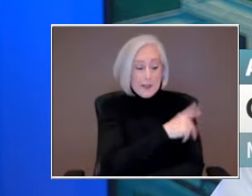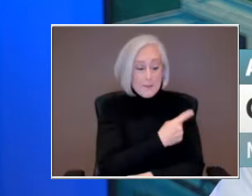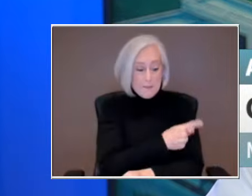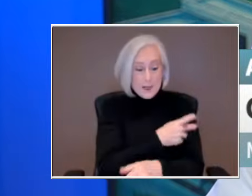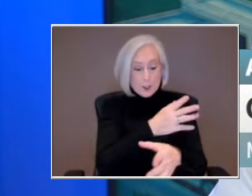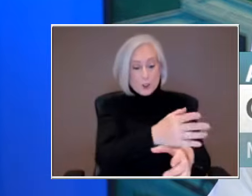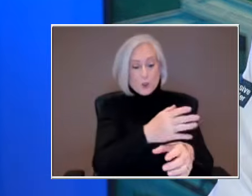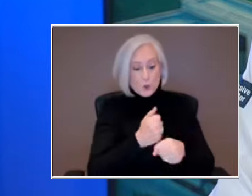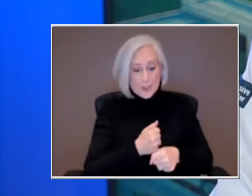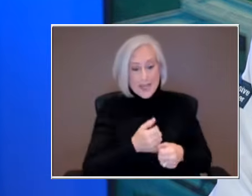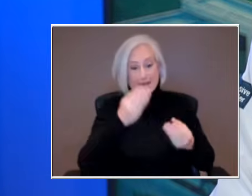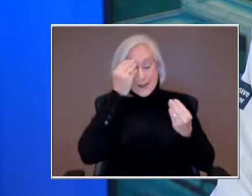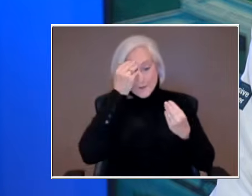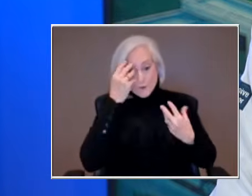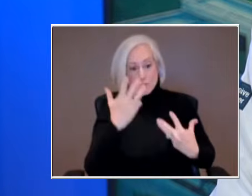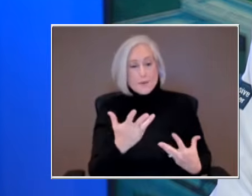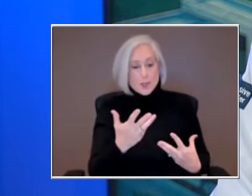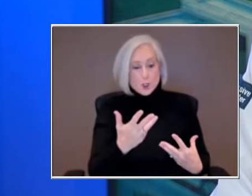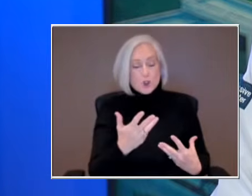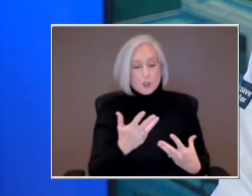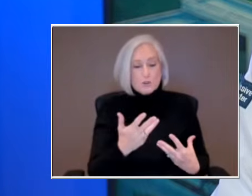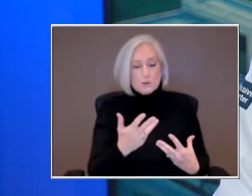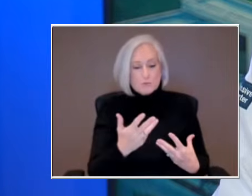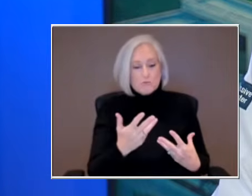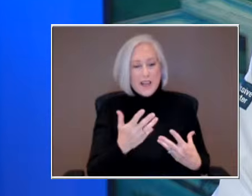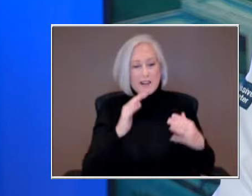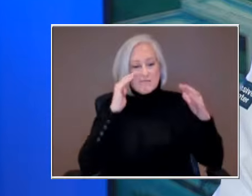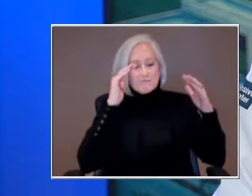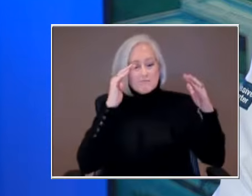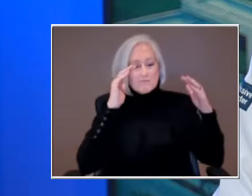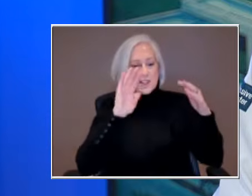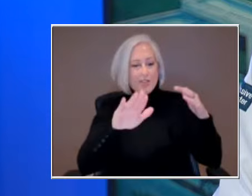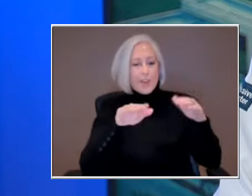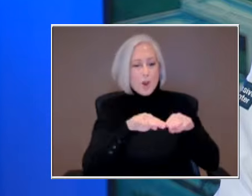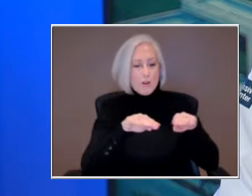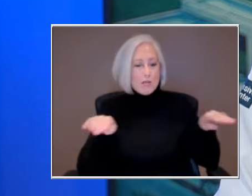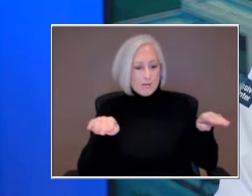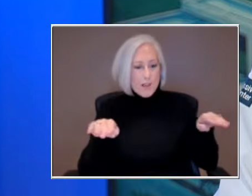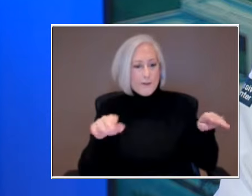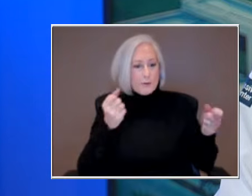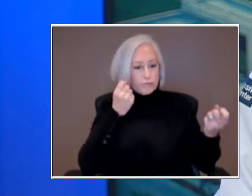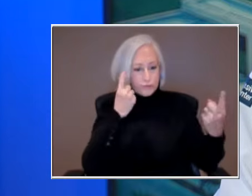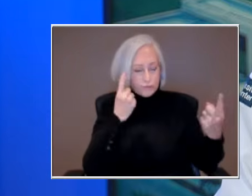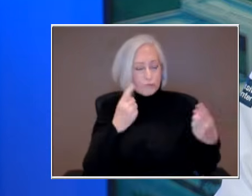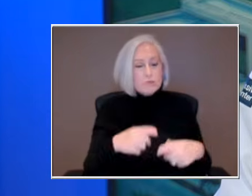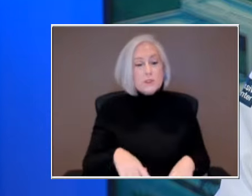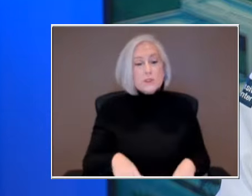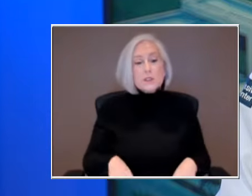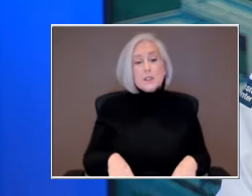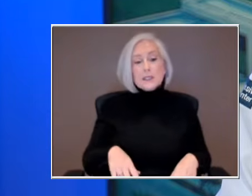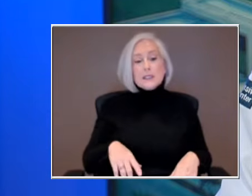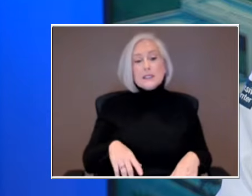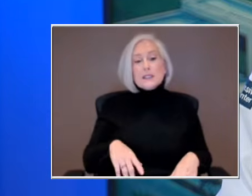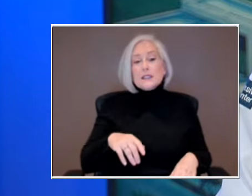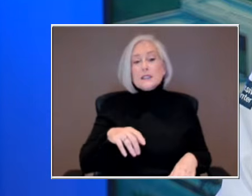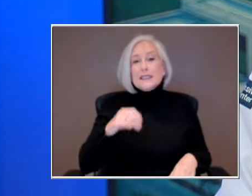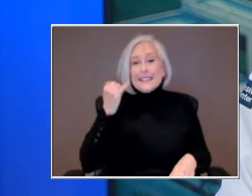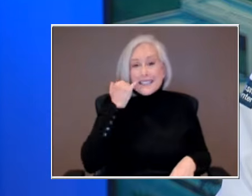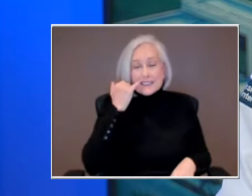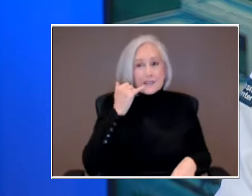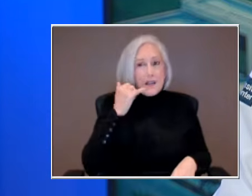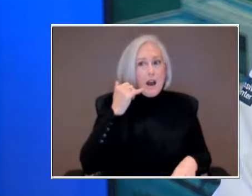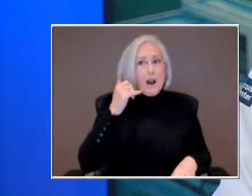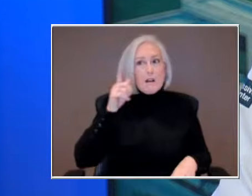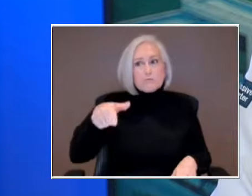material. And a lot of it, it's not rocket science. If we choose the right words and we spend the right amount of